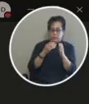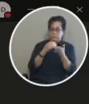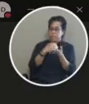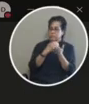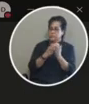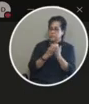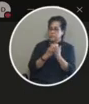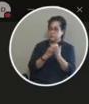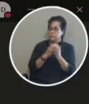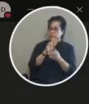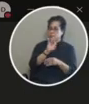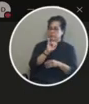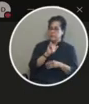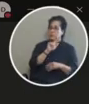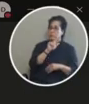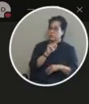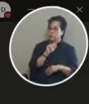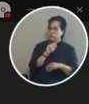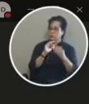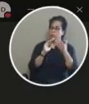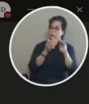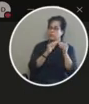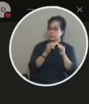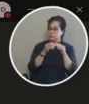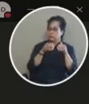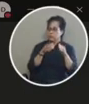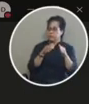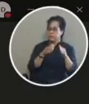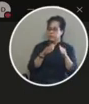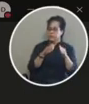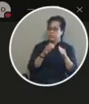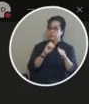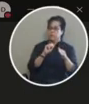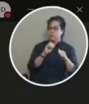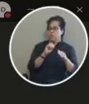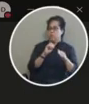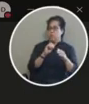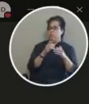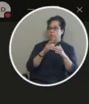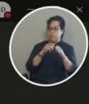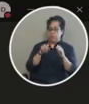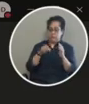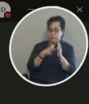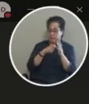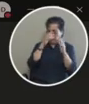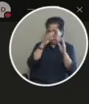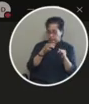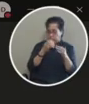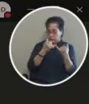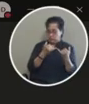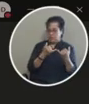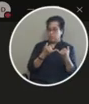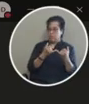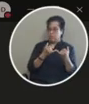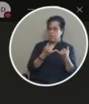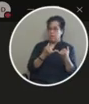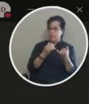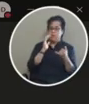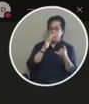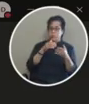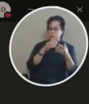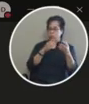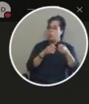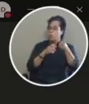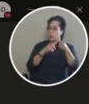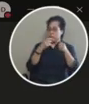fiscal year 20 to address residential streets. And so what this action would do was basically put a hold on